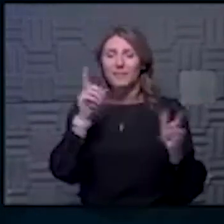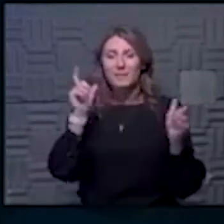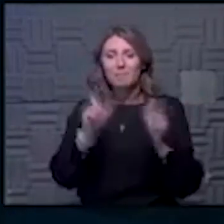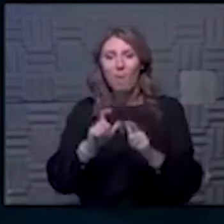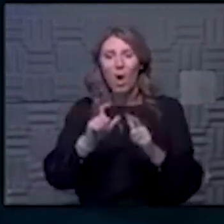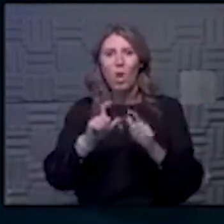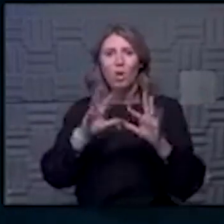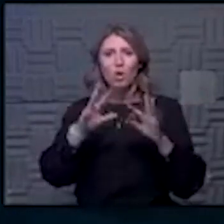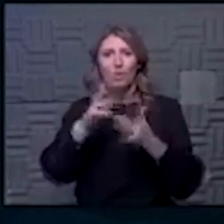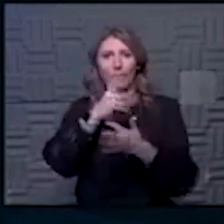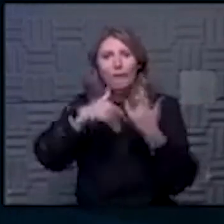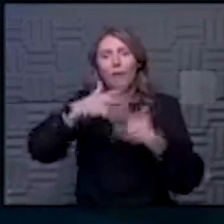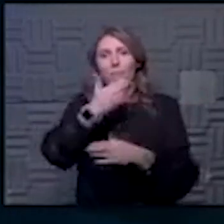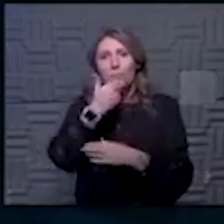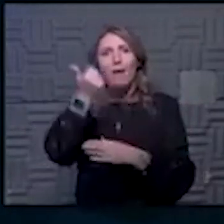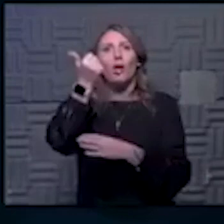better.